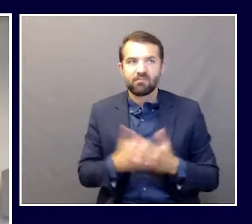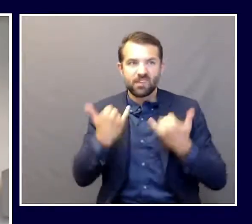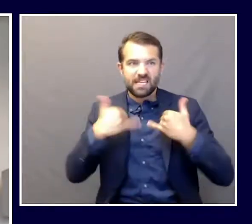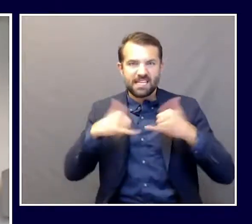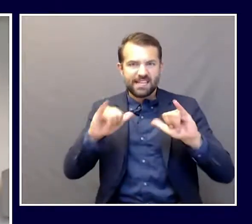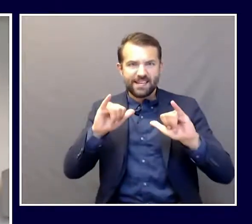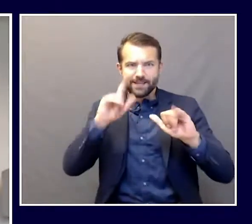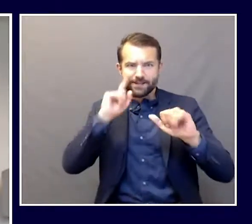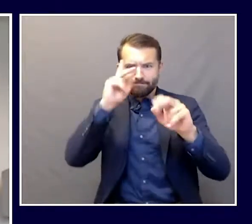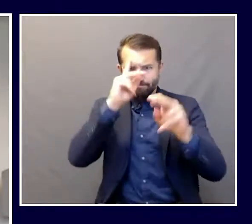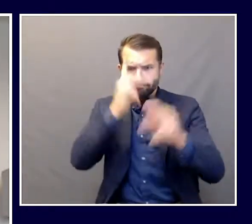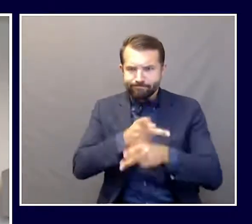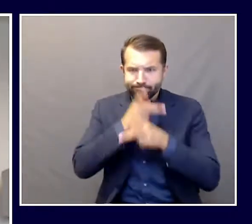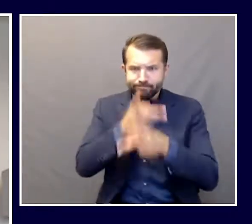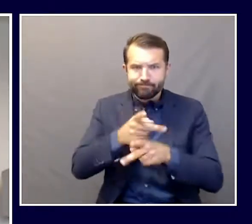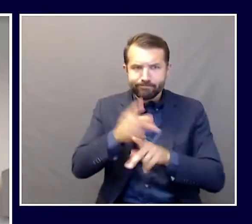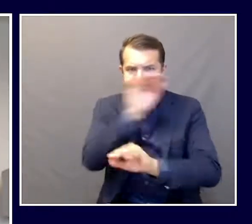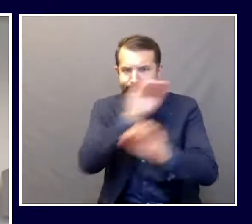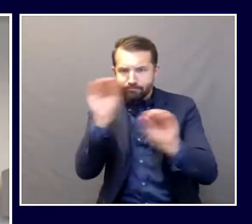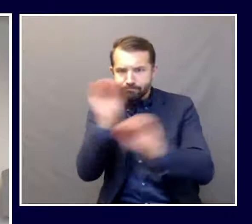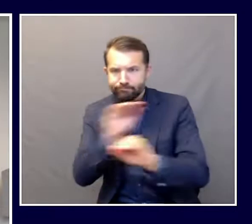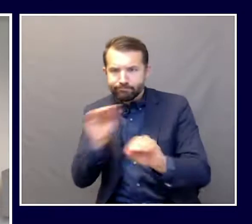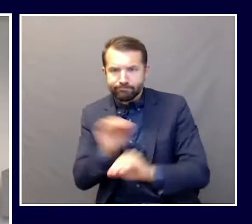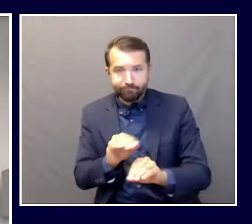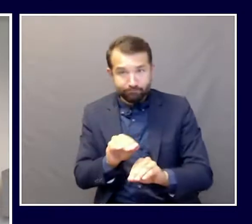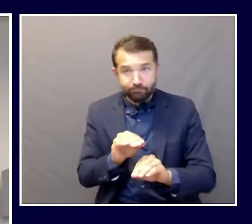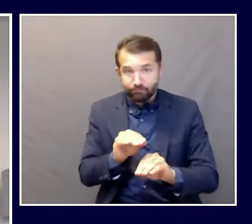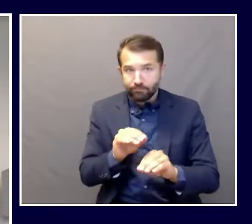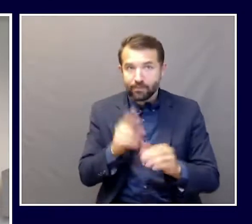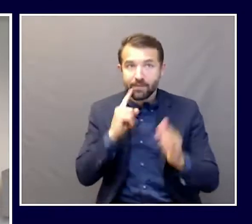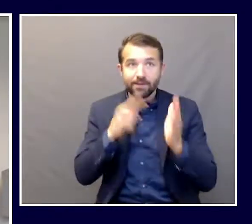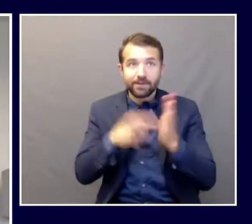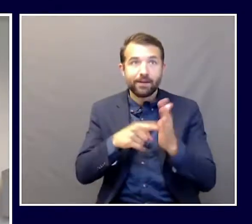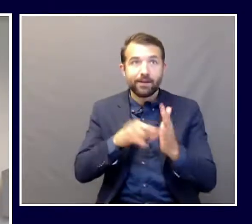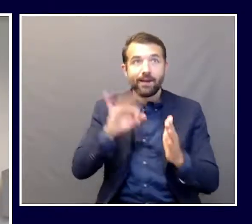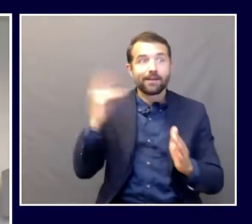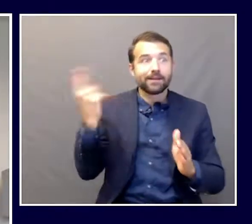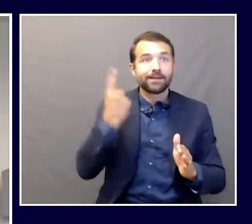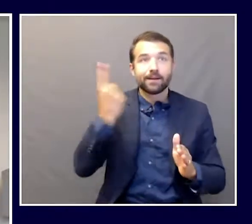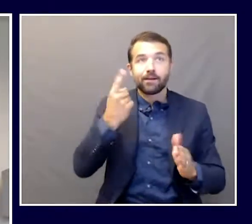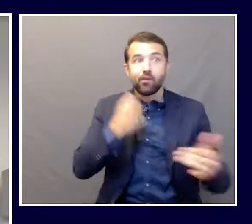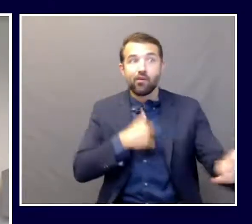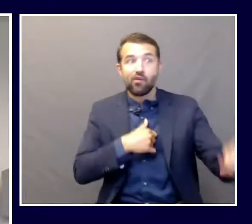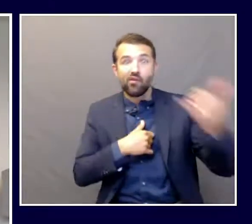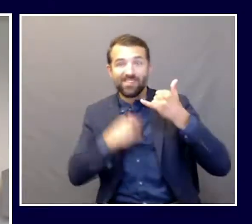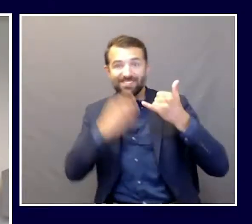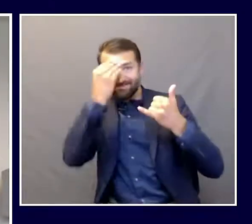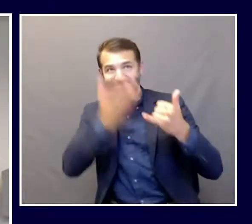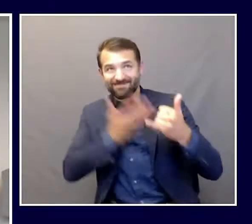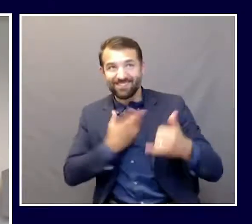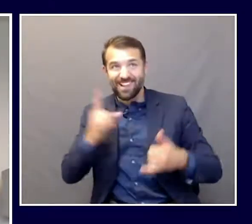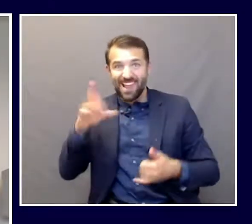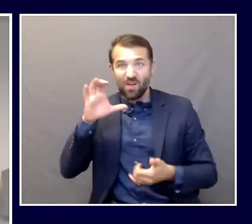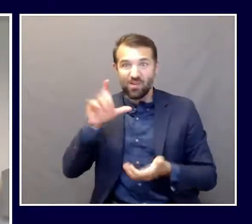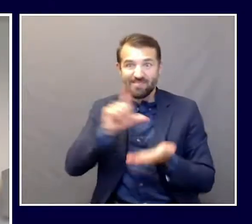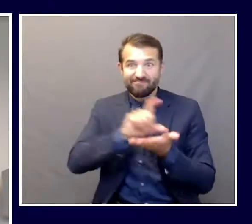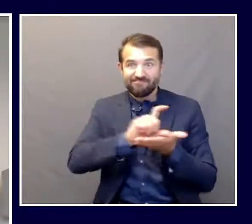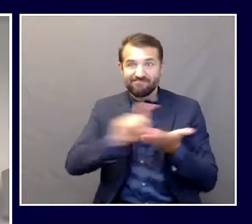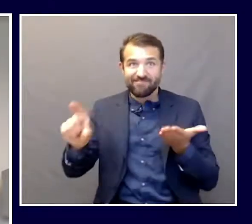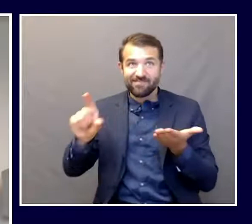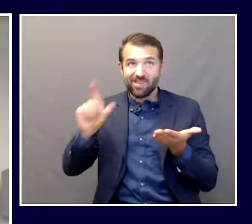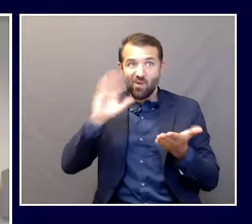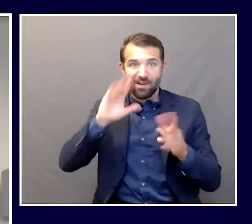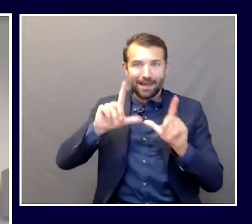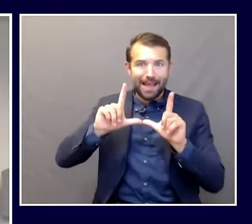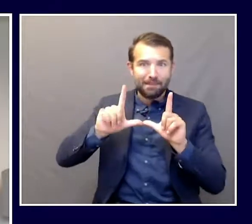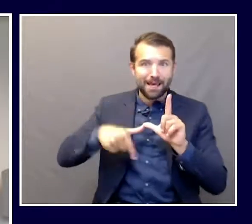provider calls us and says, we have 100 doses that are expiring in 2 weeks, we'll grab those and move them to somewhere that can use them immediately